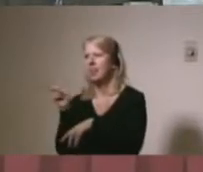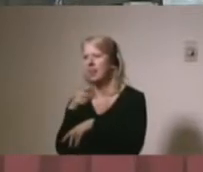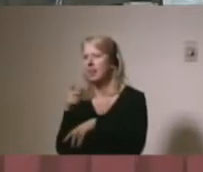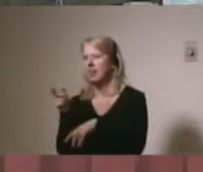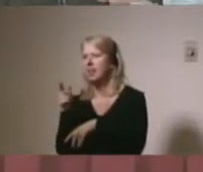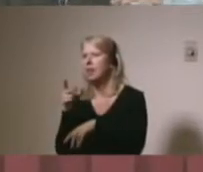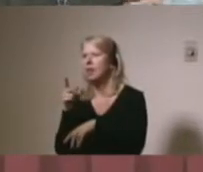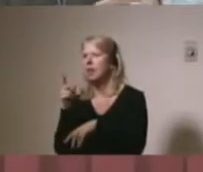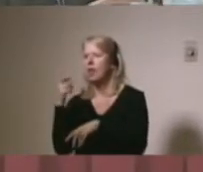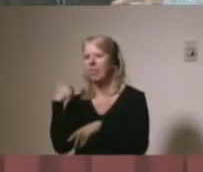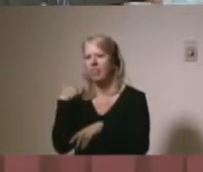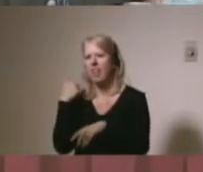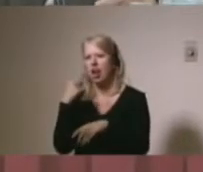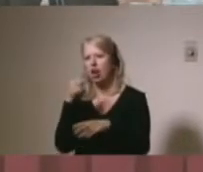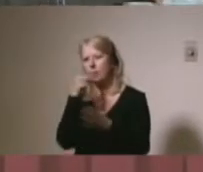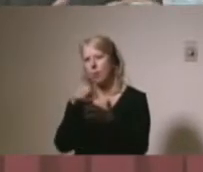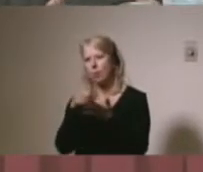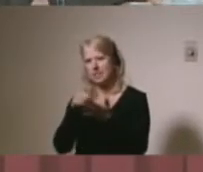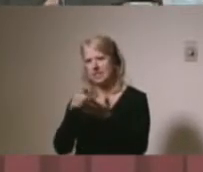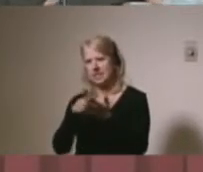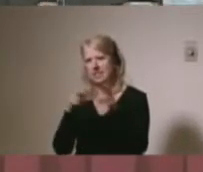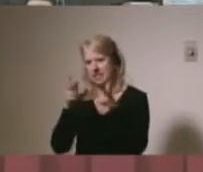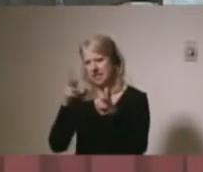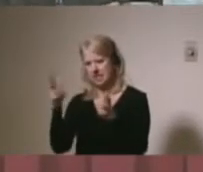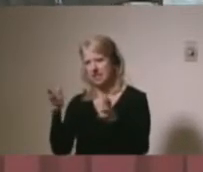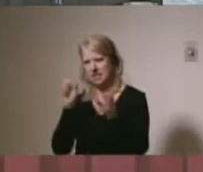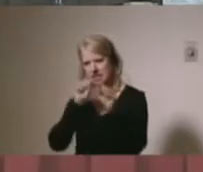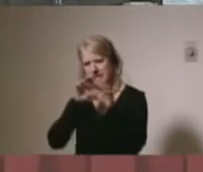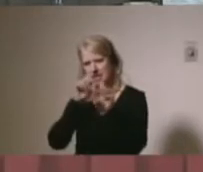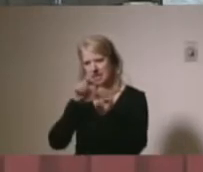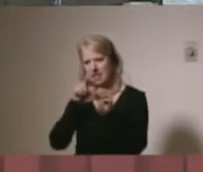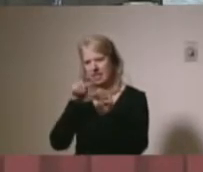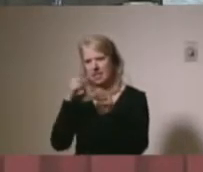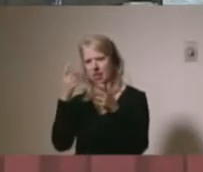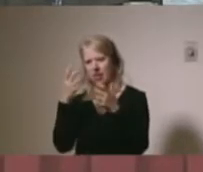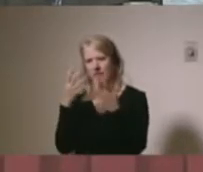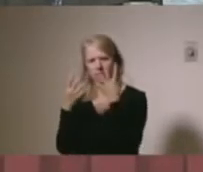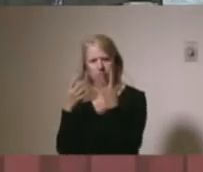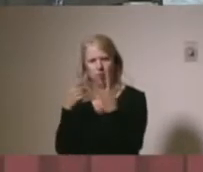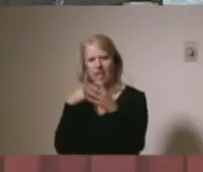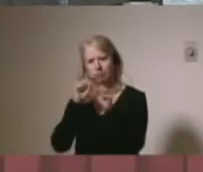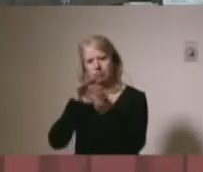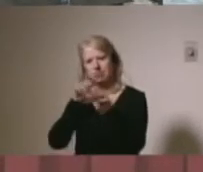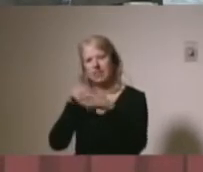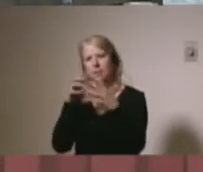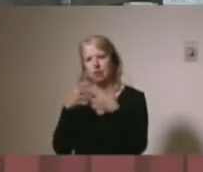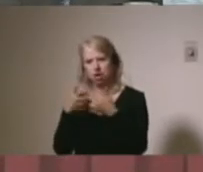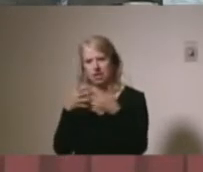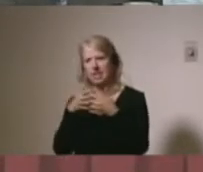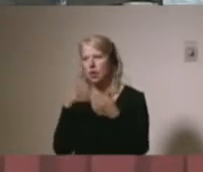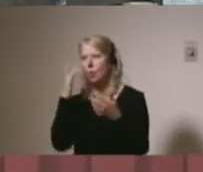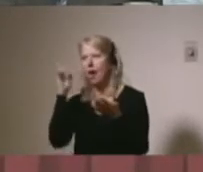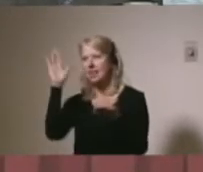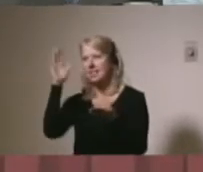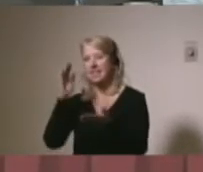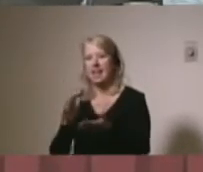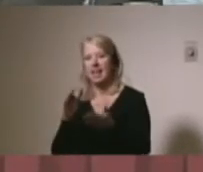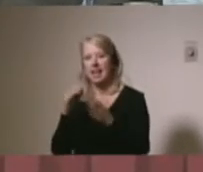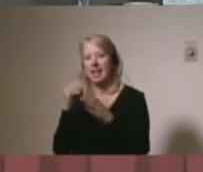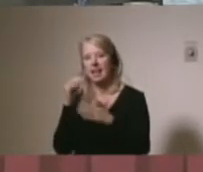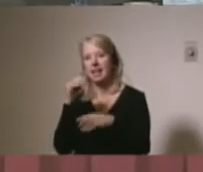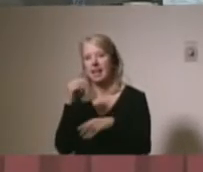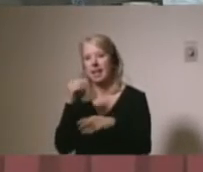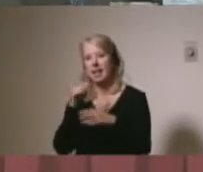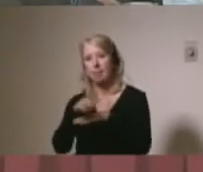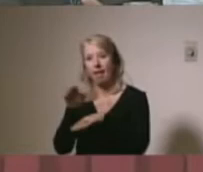for posties. They can get a lot into the machine, and this is because with declining mail,